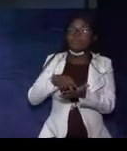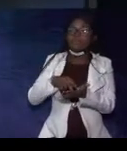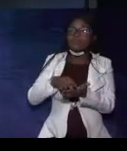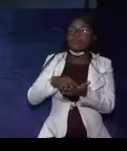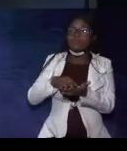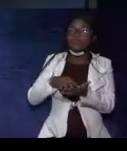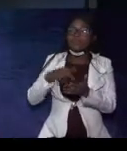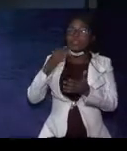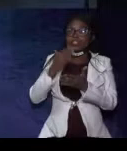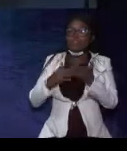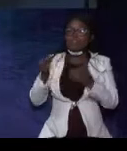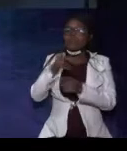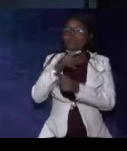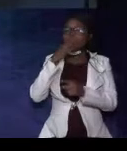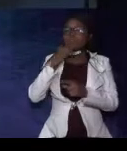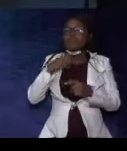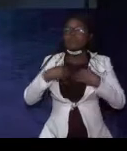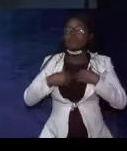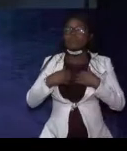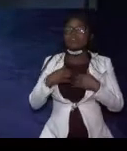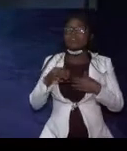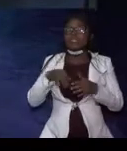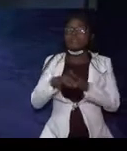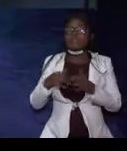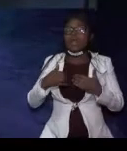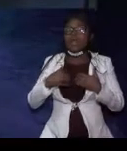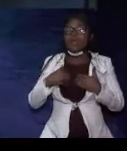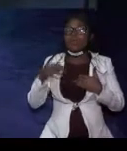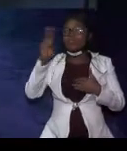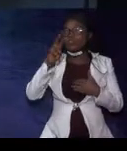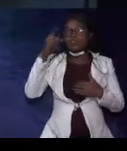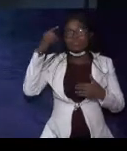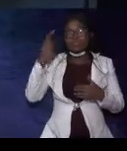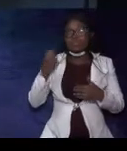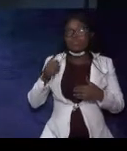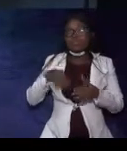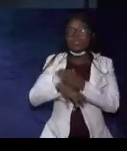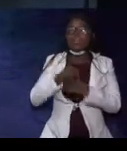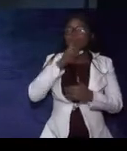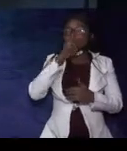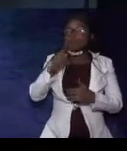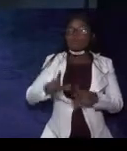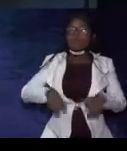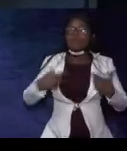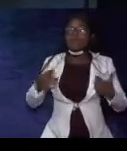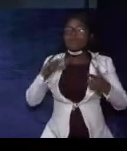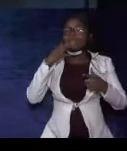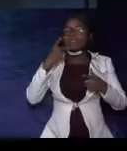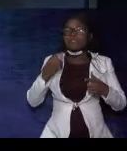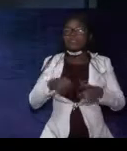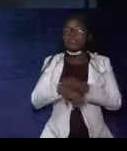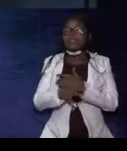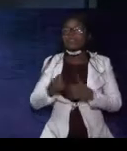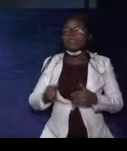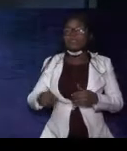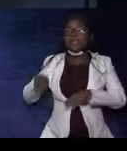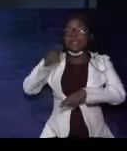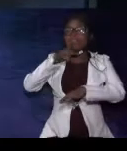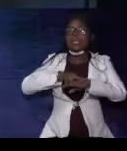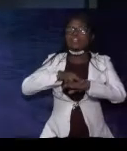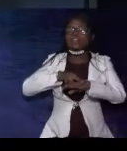in your everyday use, but some of the things that we use trillions for in real life is, for example, we use it